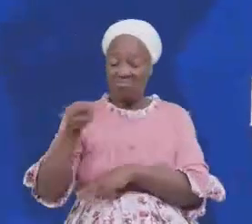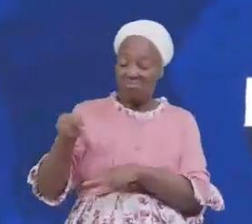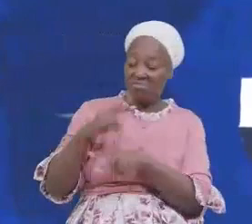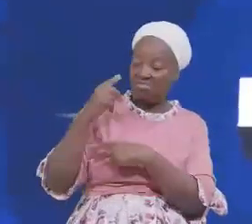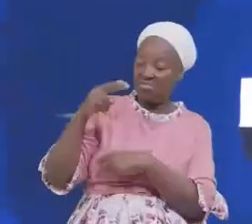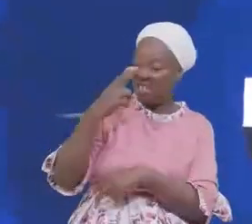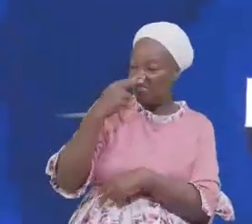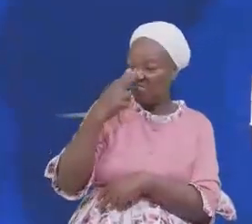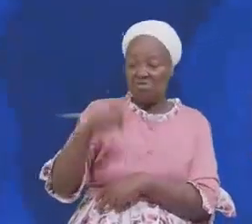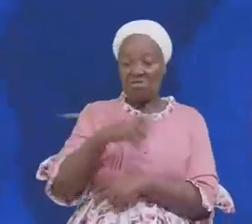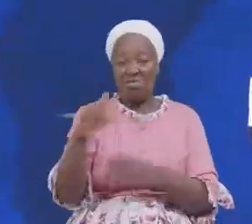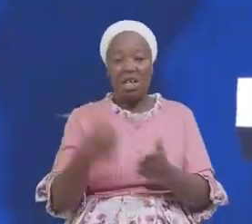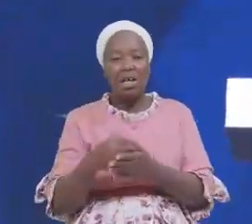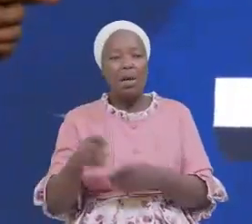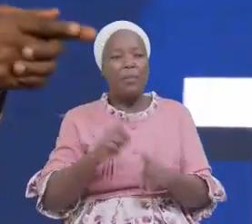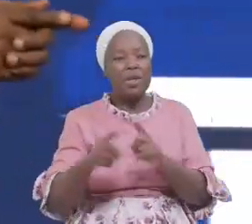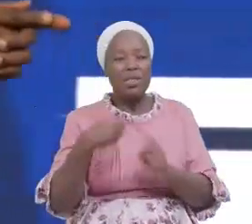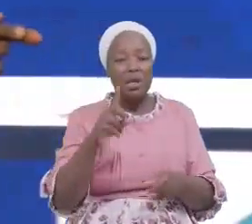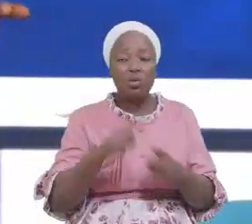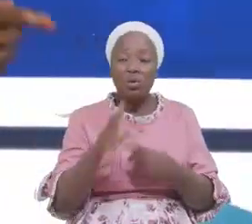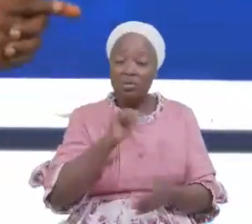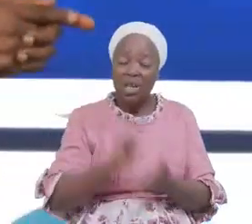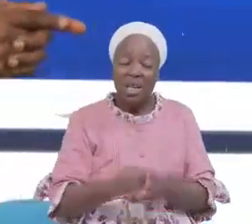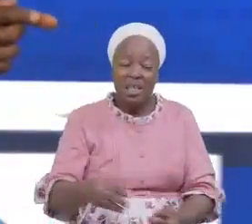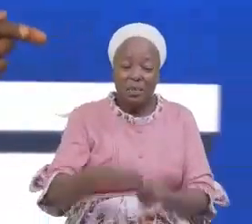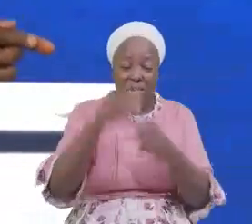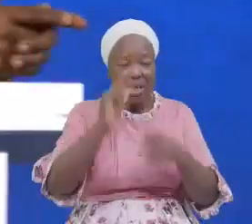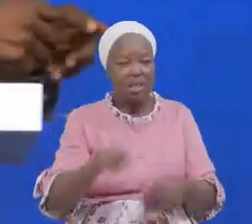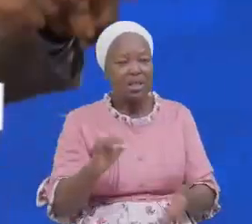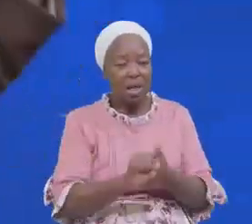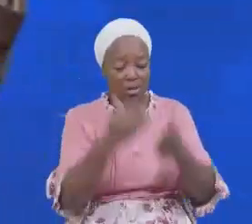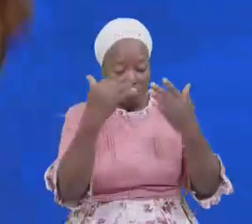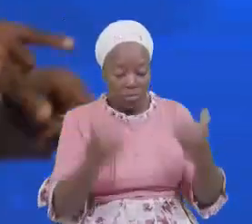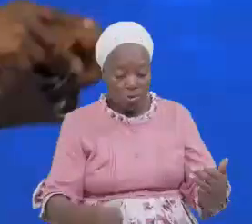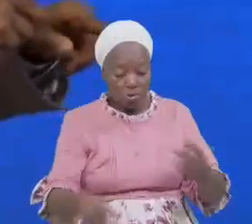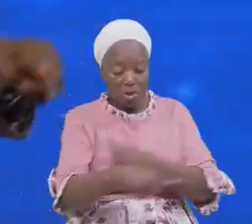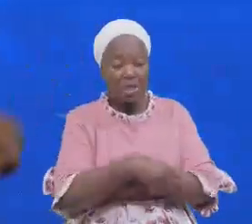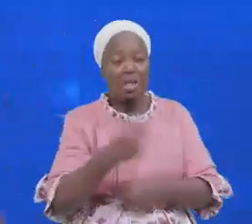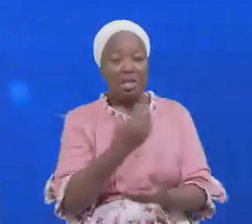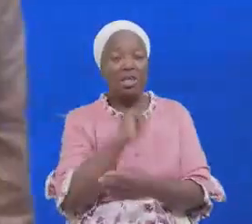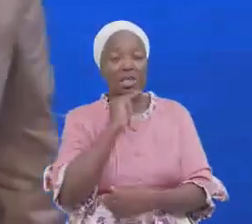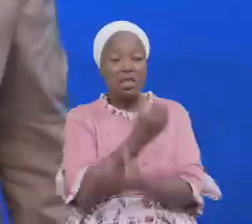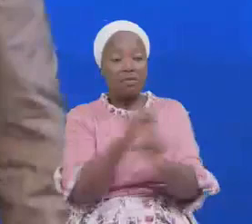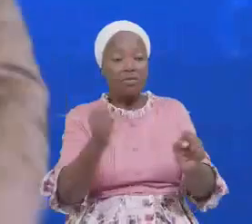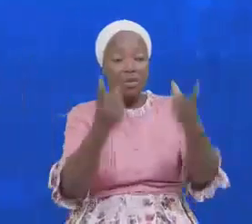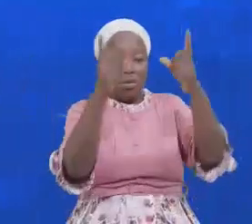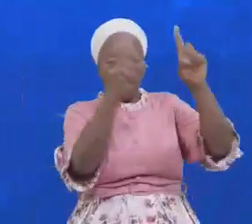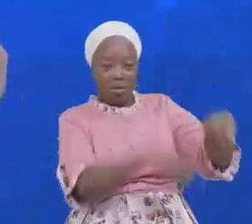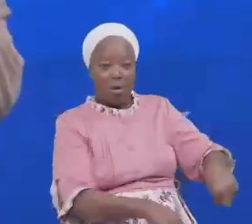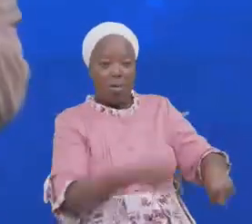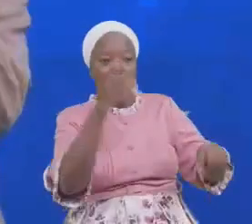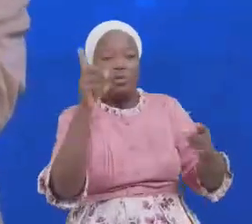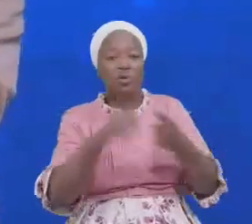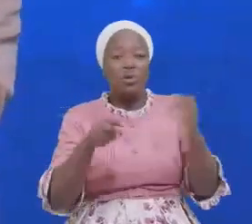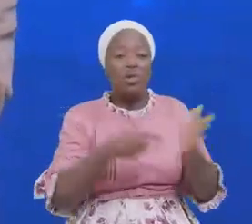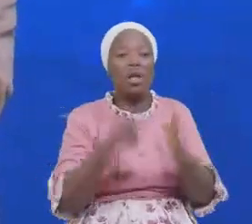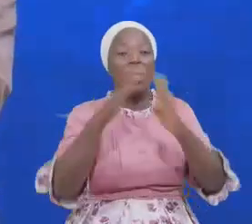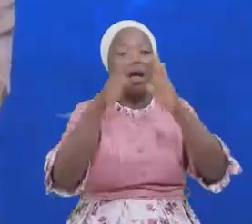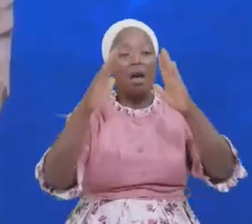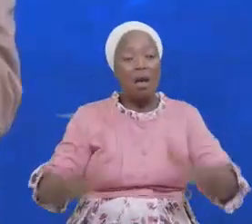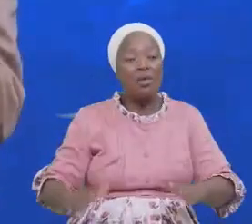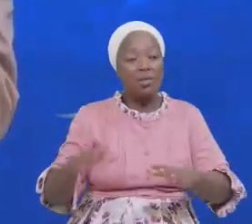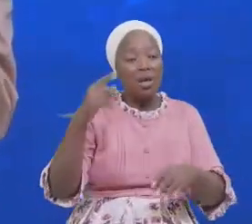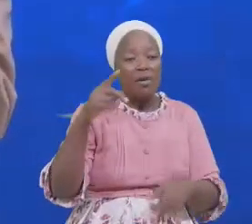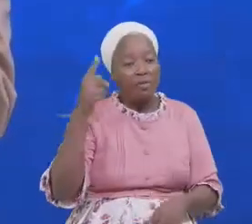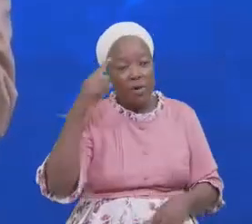unto him in particular, today is salvation come to this house. For as much